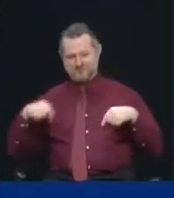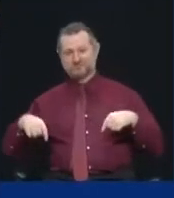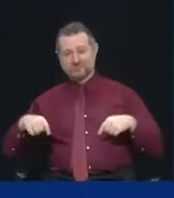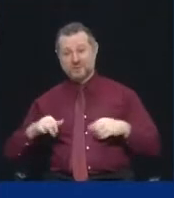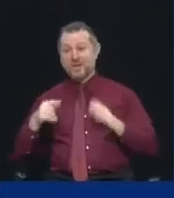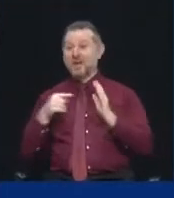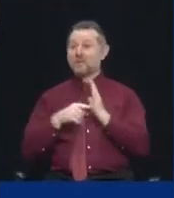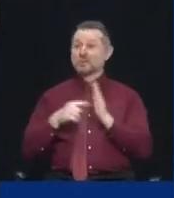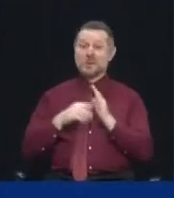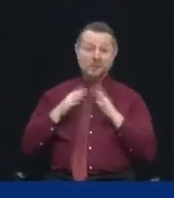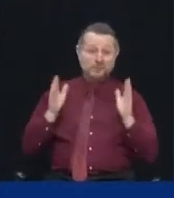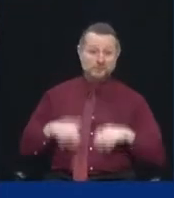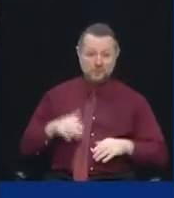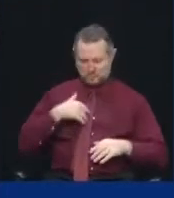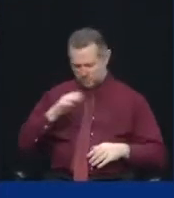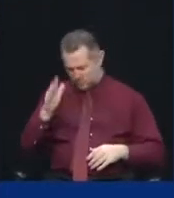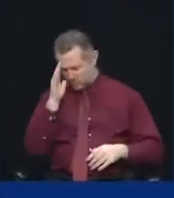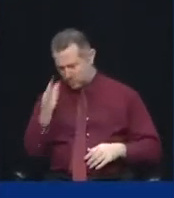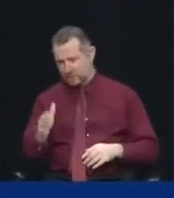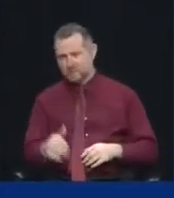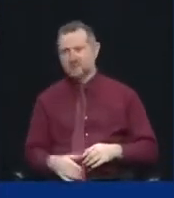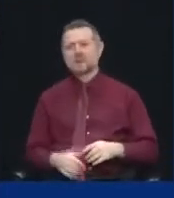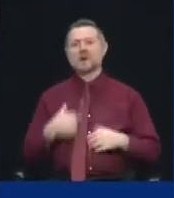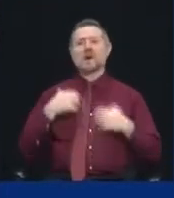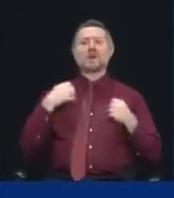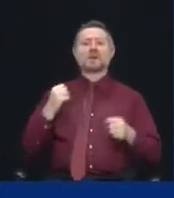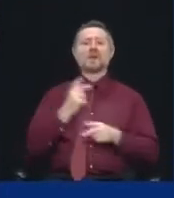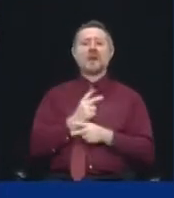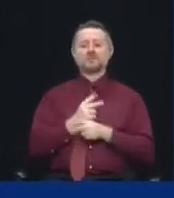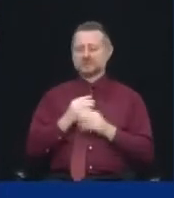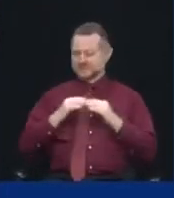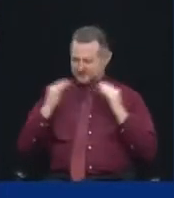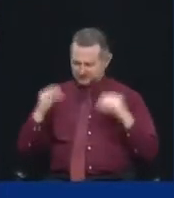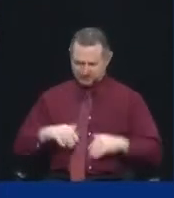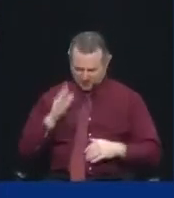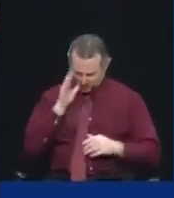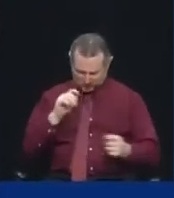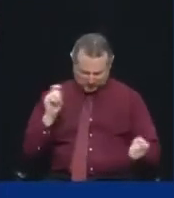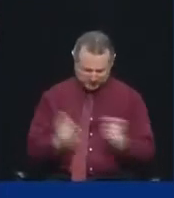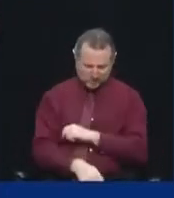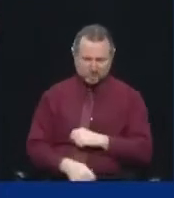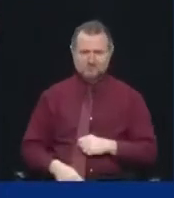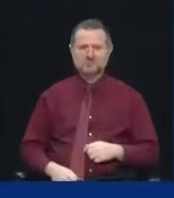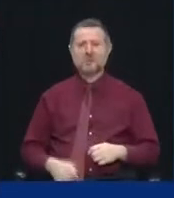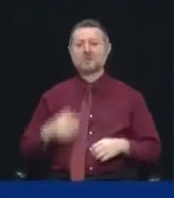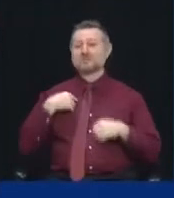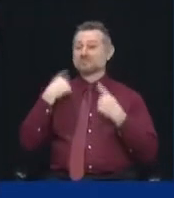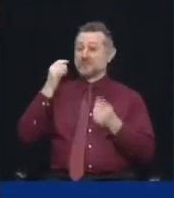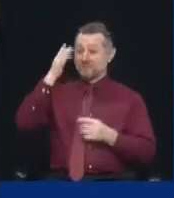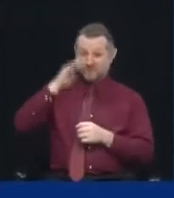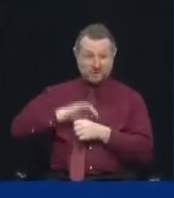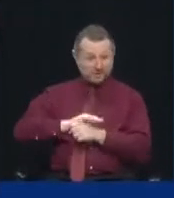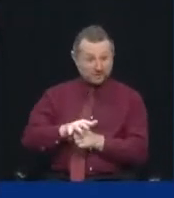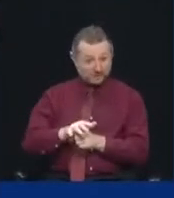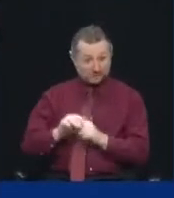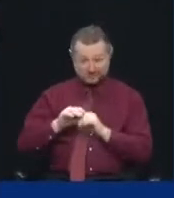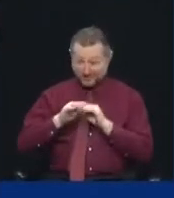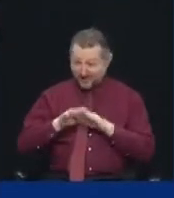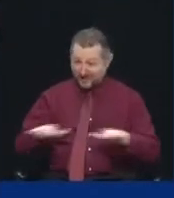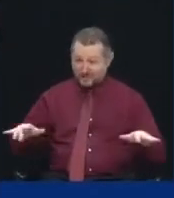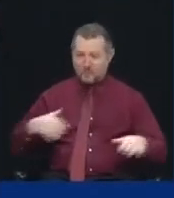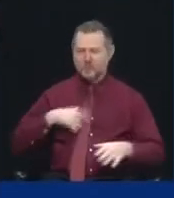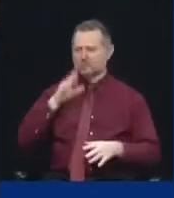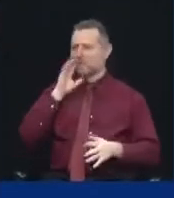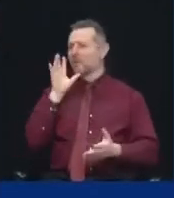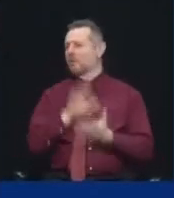ever before. We're going to reform our healthcare system, learning from what we learned in COVID and the pandemic. So New